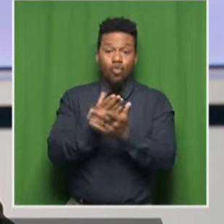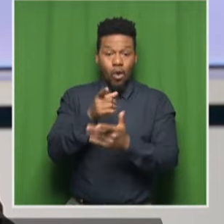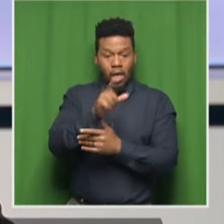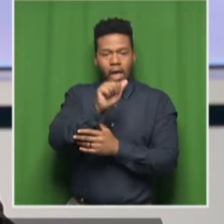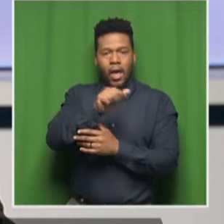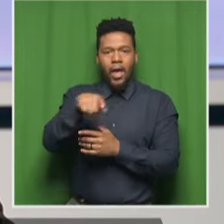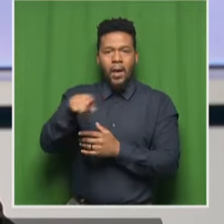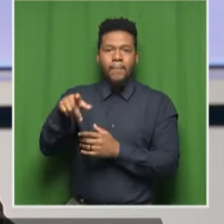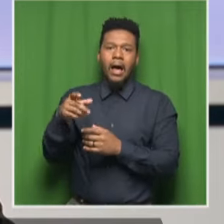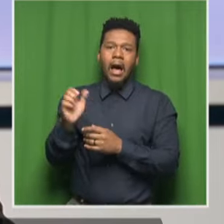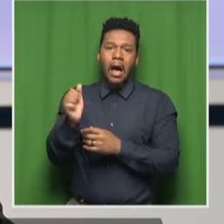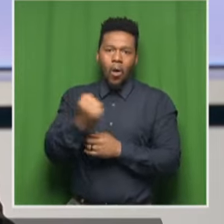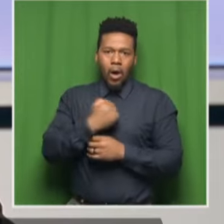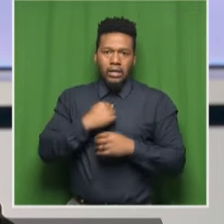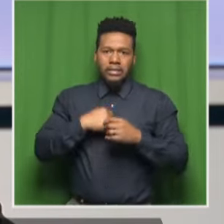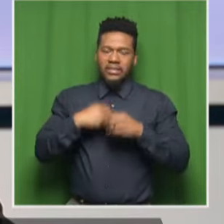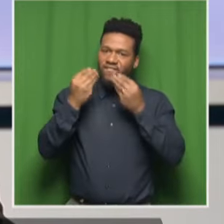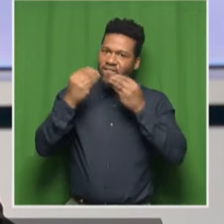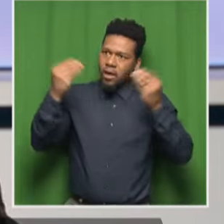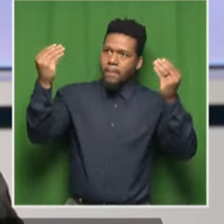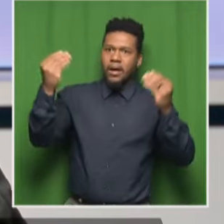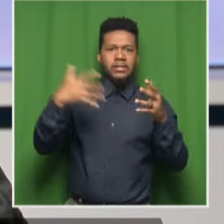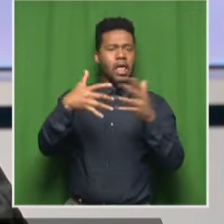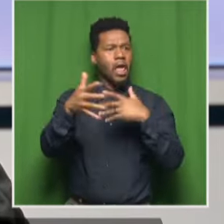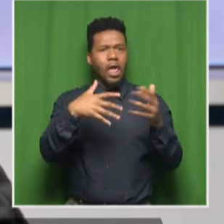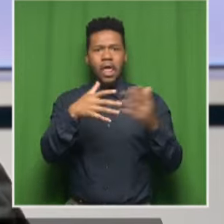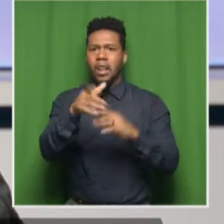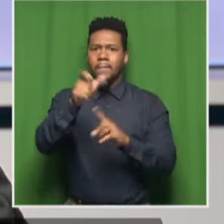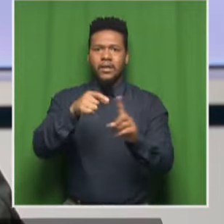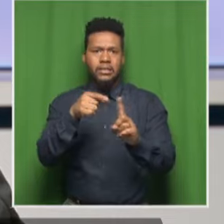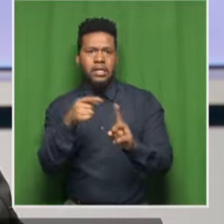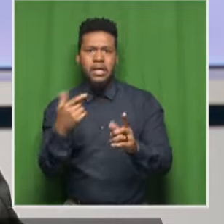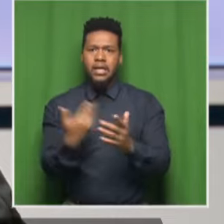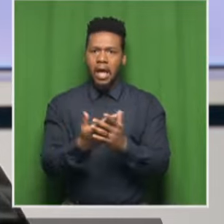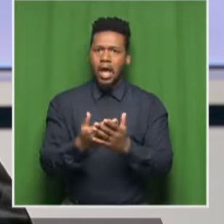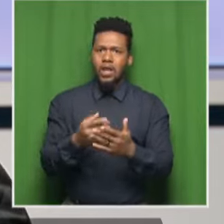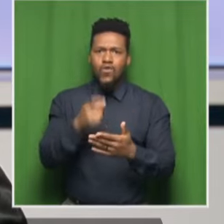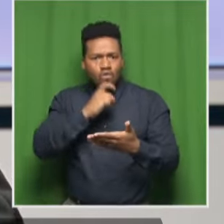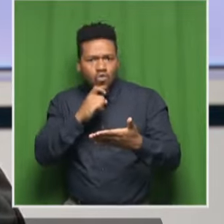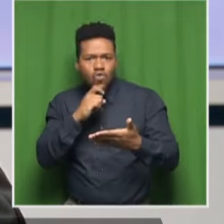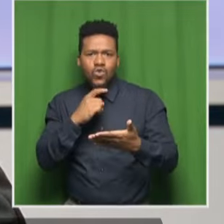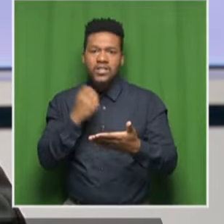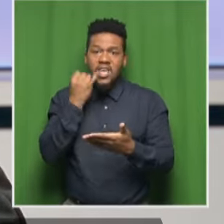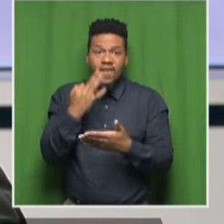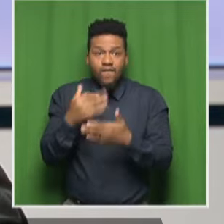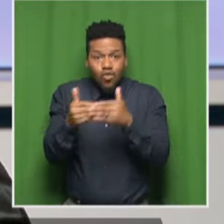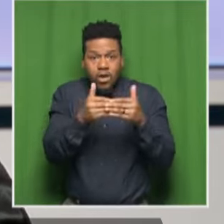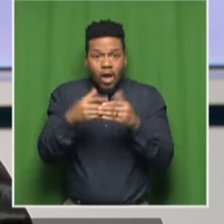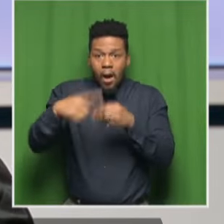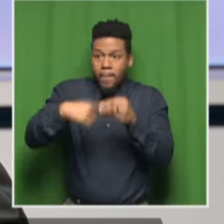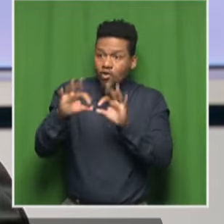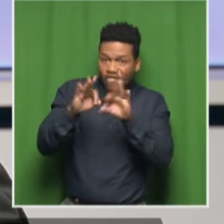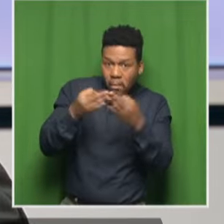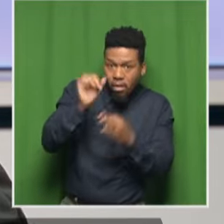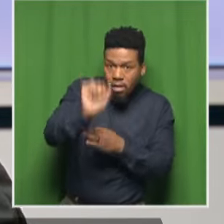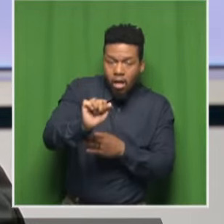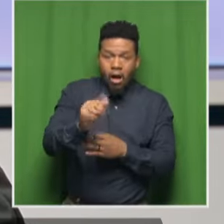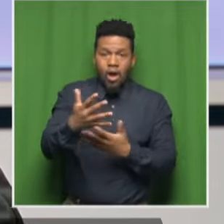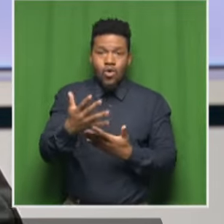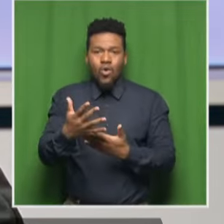where it's the go-to app for people who care about their family, care about their communities. It's a safety social